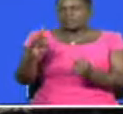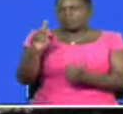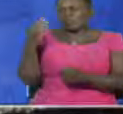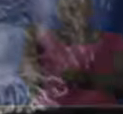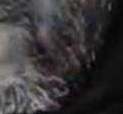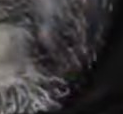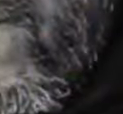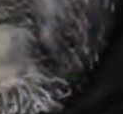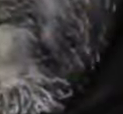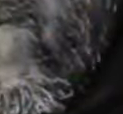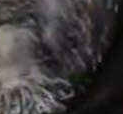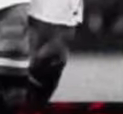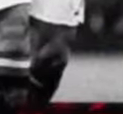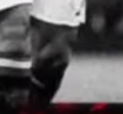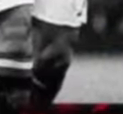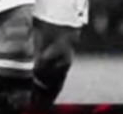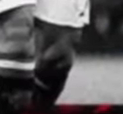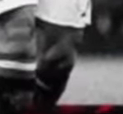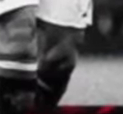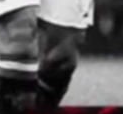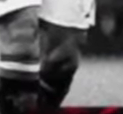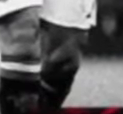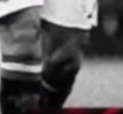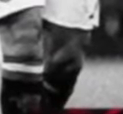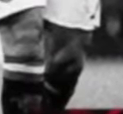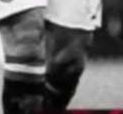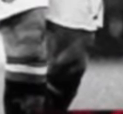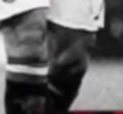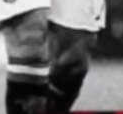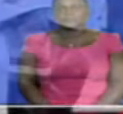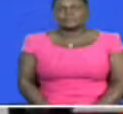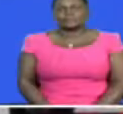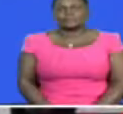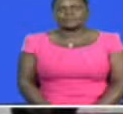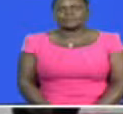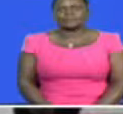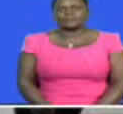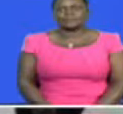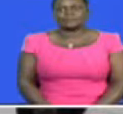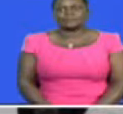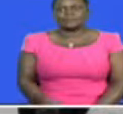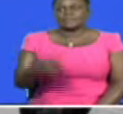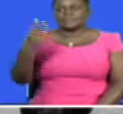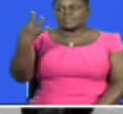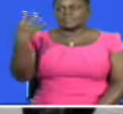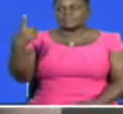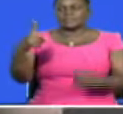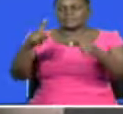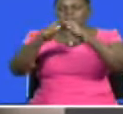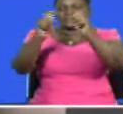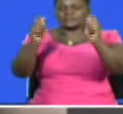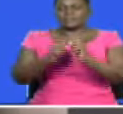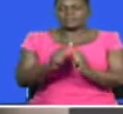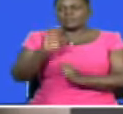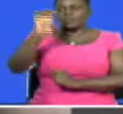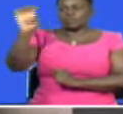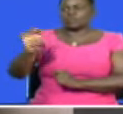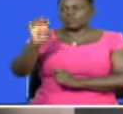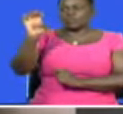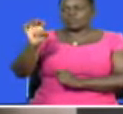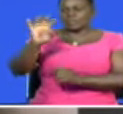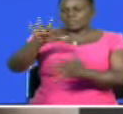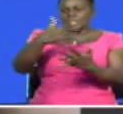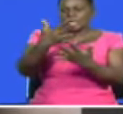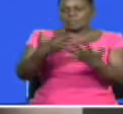just 3 wins from their opening 9 matches. United are also 21st of 36 teams in the Europa League